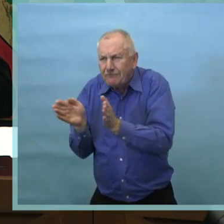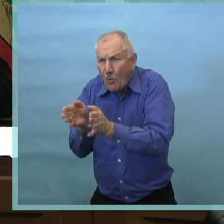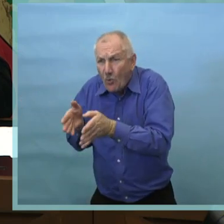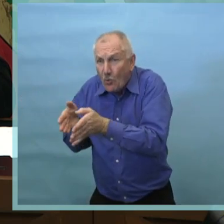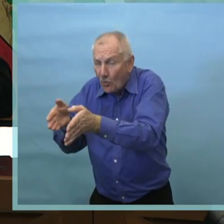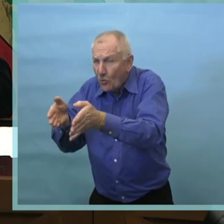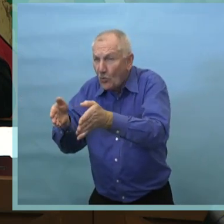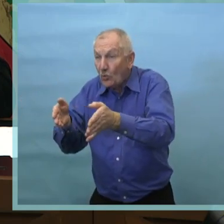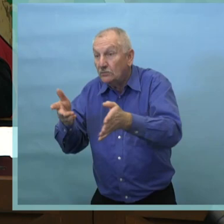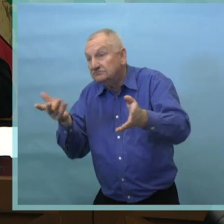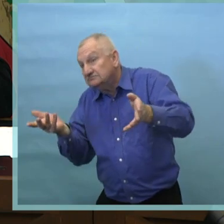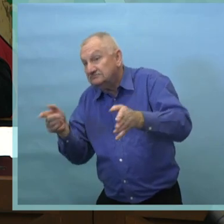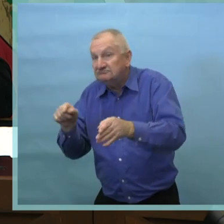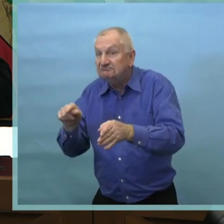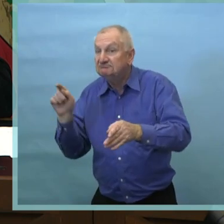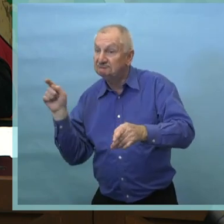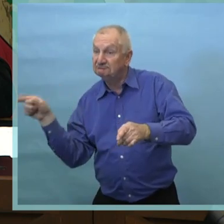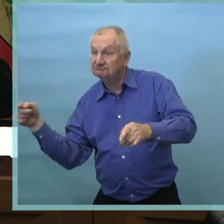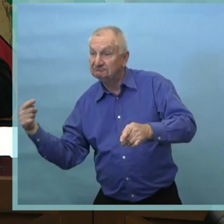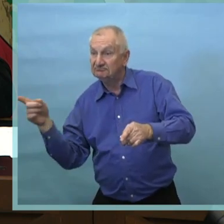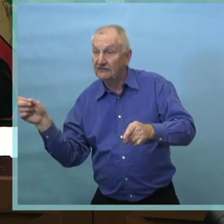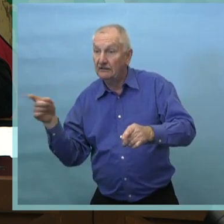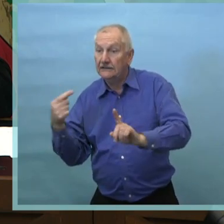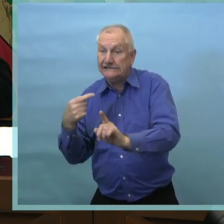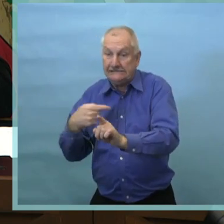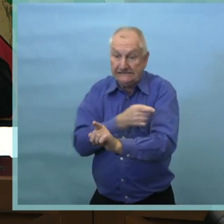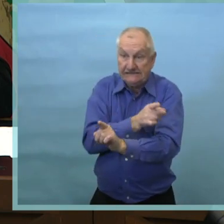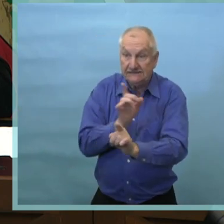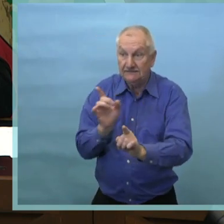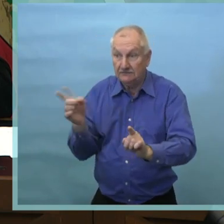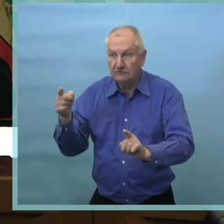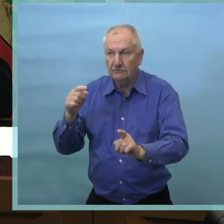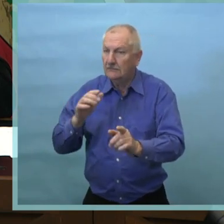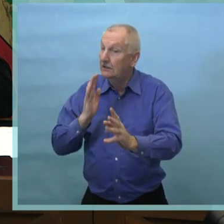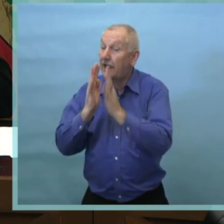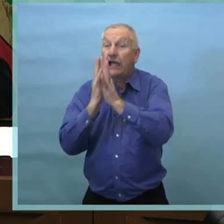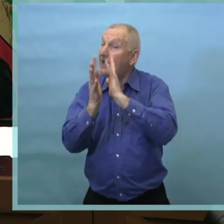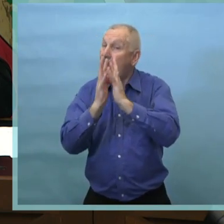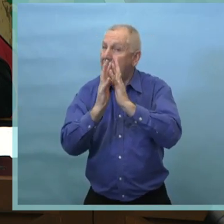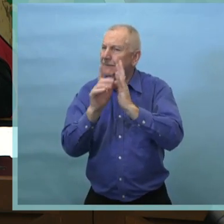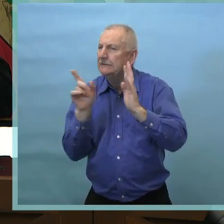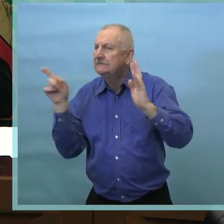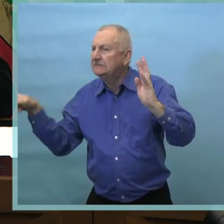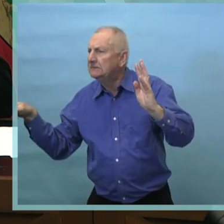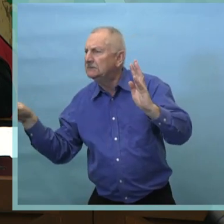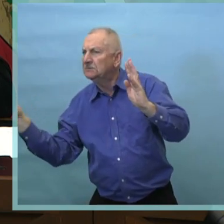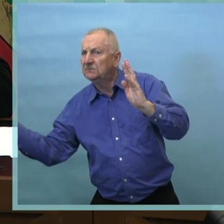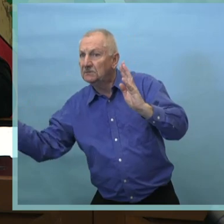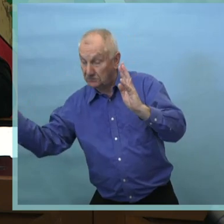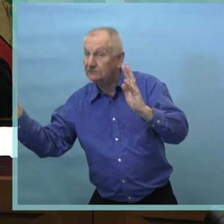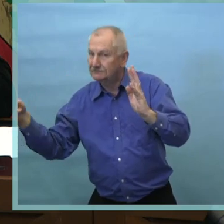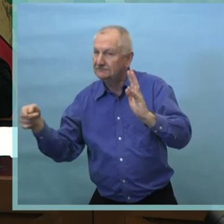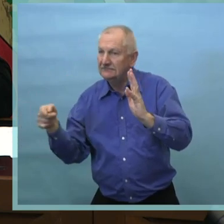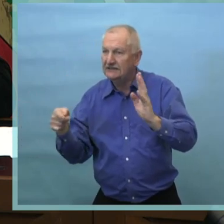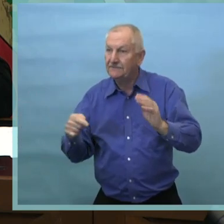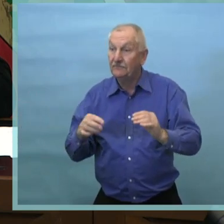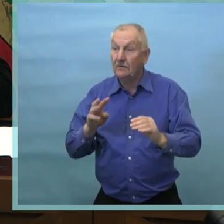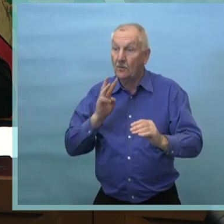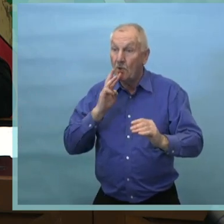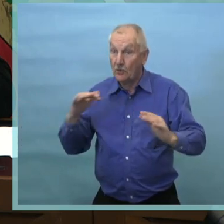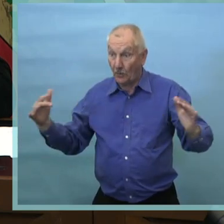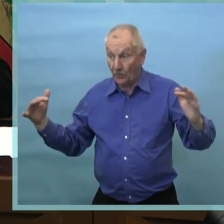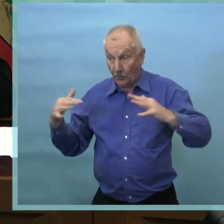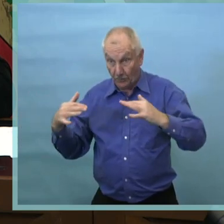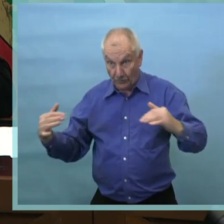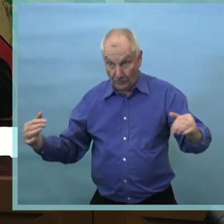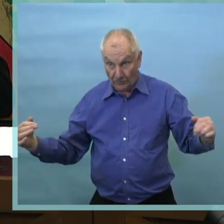individuals. They tend to be lower traffic roads. And as soon as it's safe to do so once the water recedes,